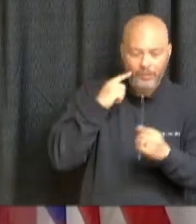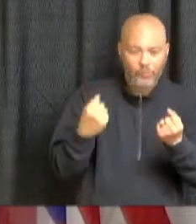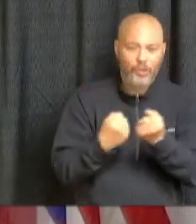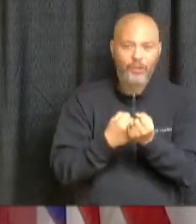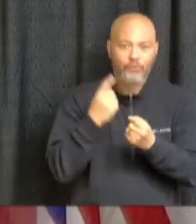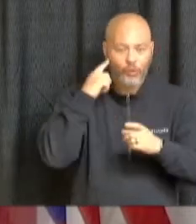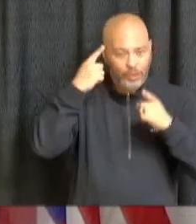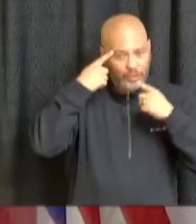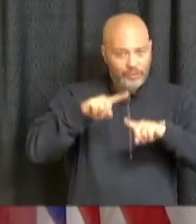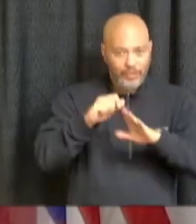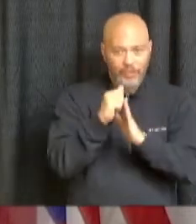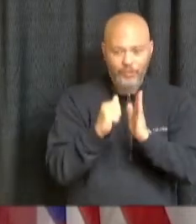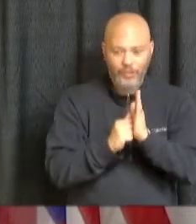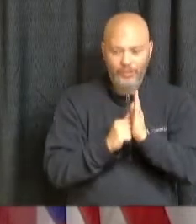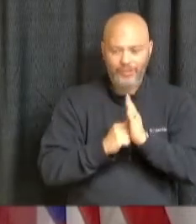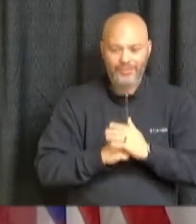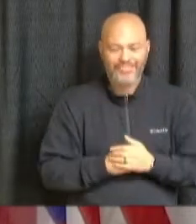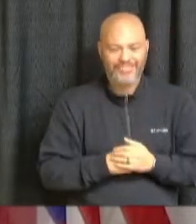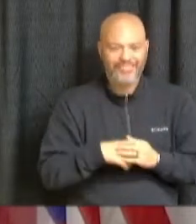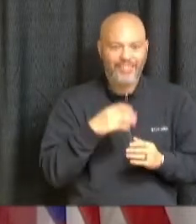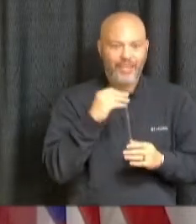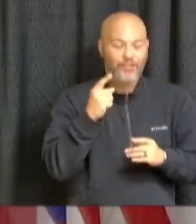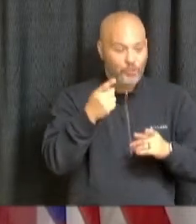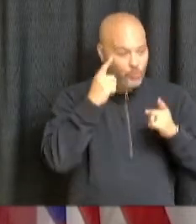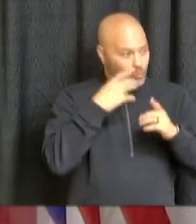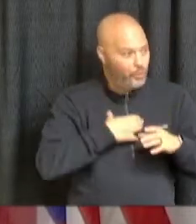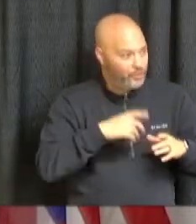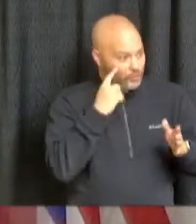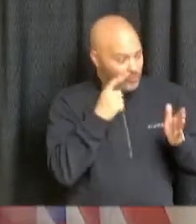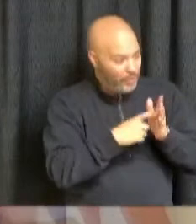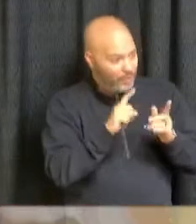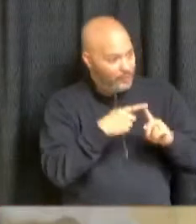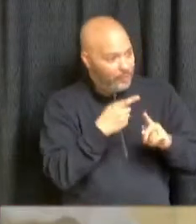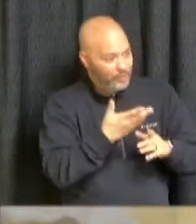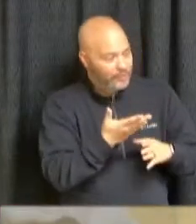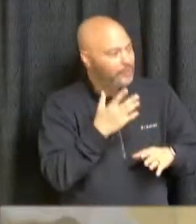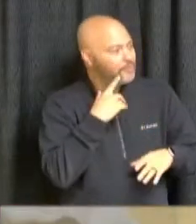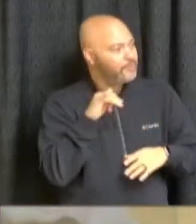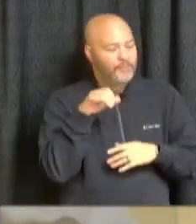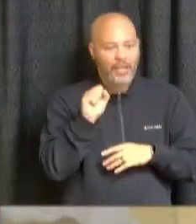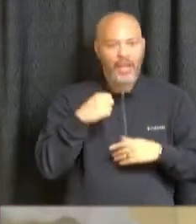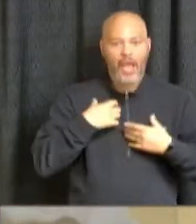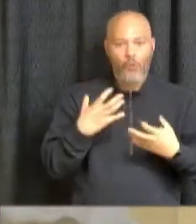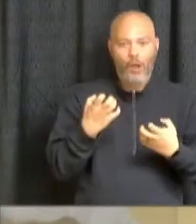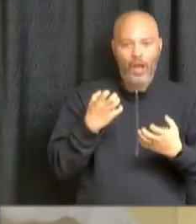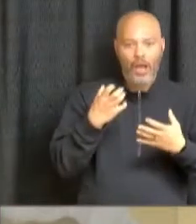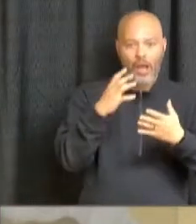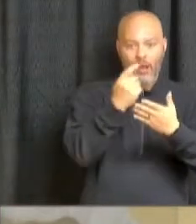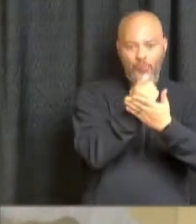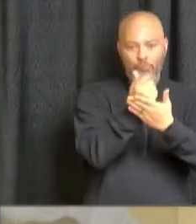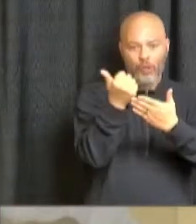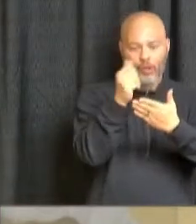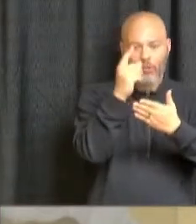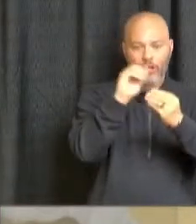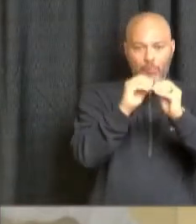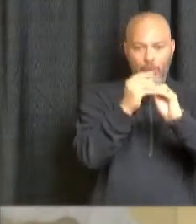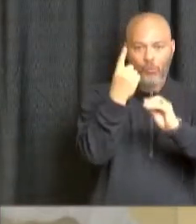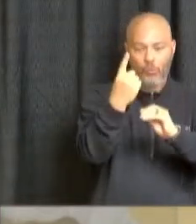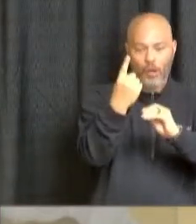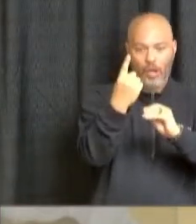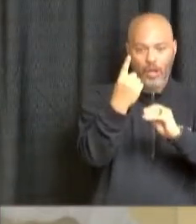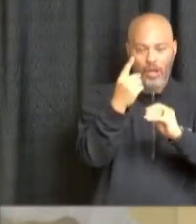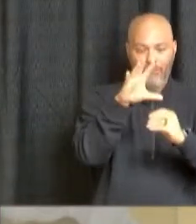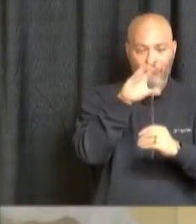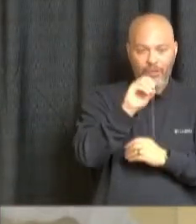favor of the consent agenda. Councilperson Streetman, you wish to be recognized on the consent agenda. Yes, Mayor, I would like to pull item number 1,